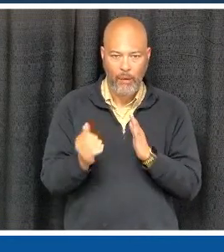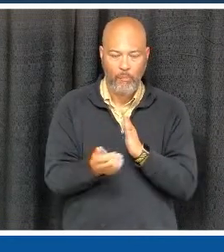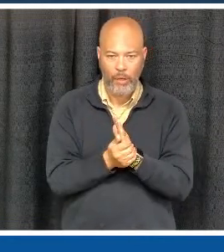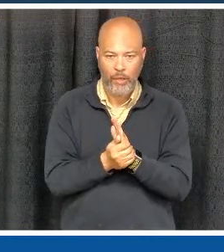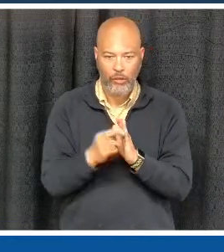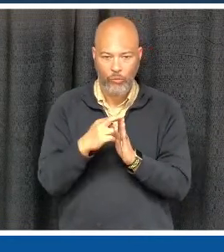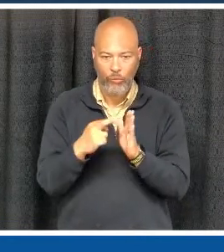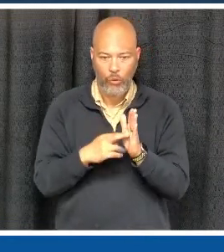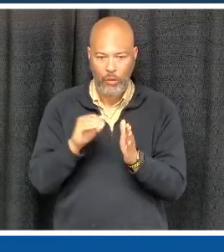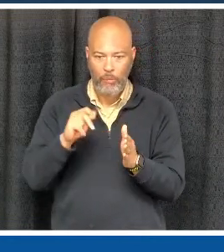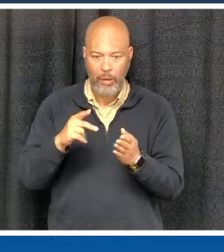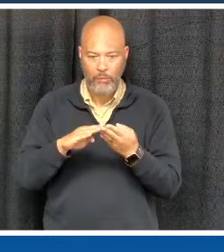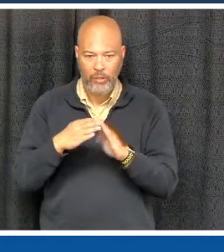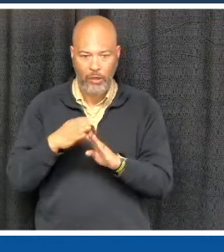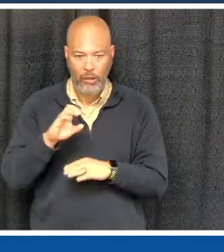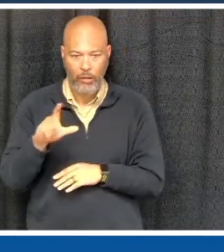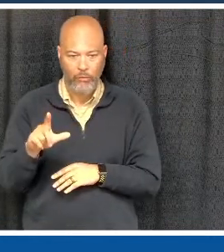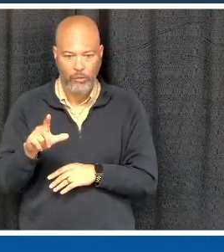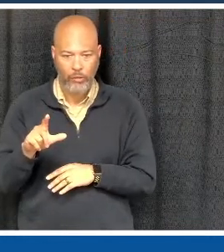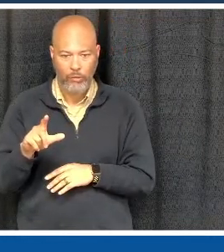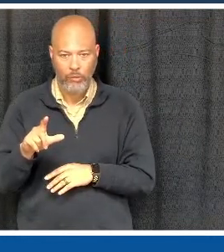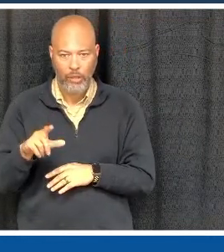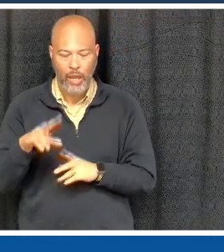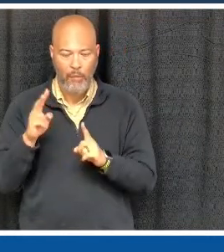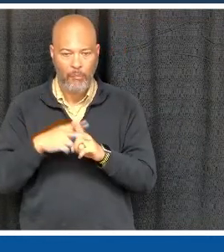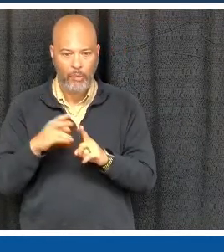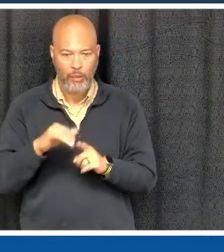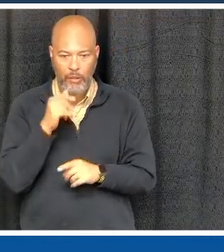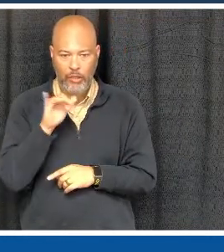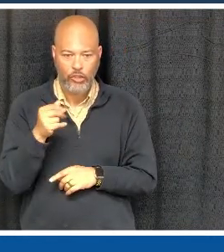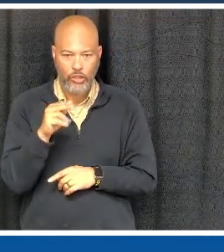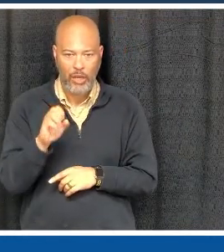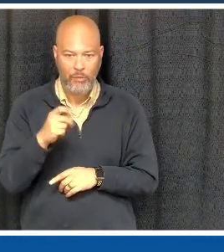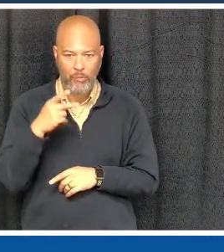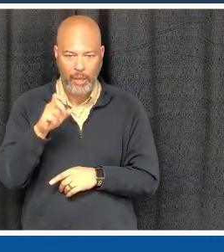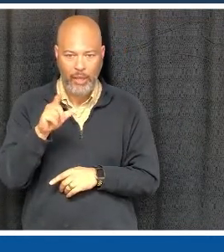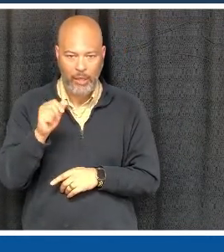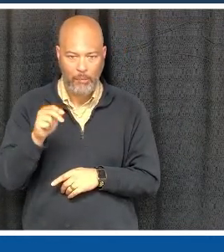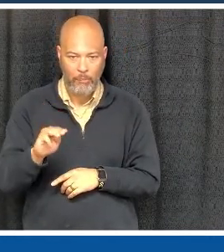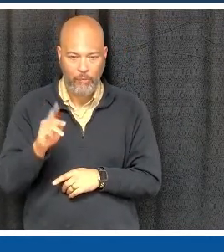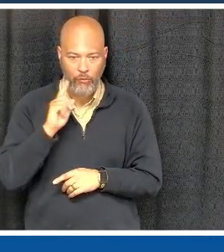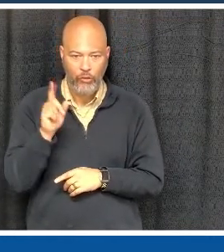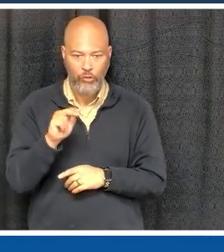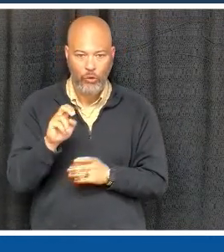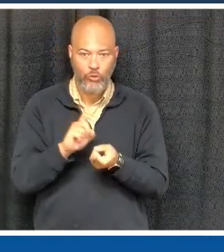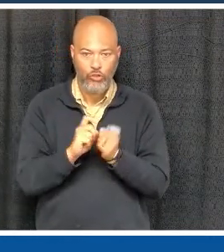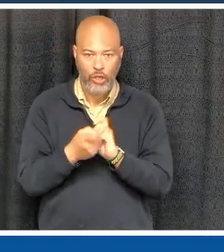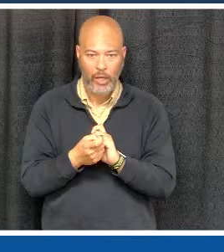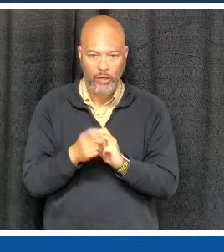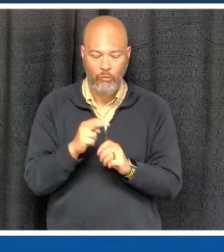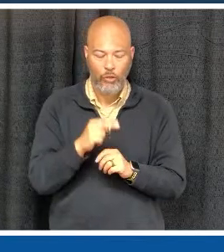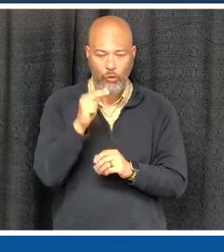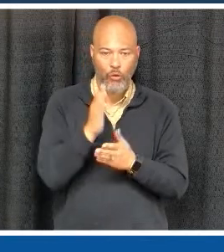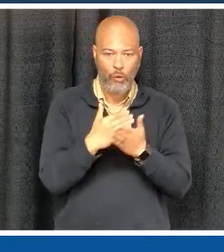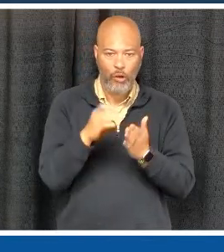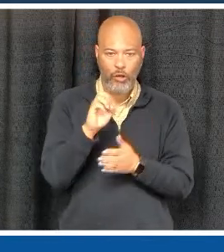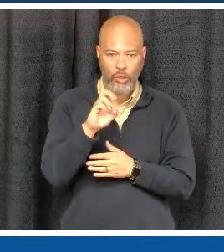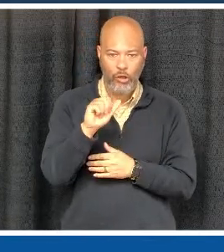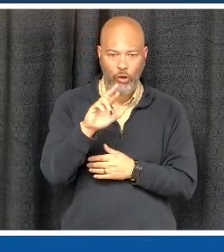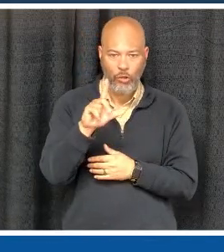zoning ordinance and map of the city of Clarksville, application of James Pelham for zone change on property north of Earl Slate